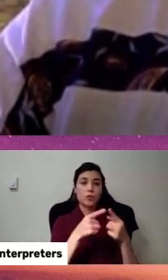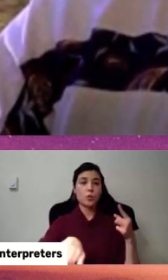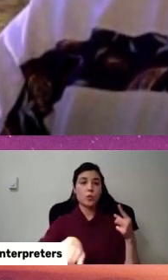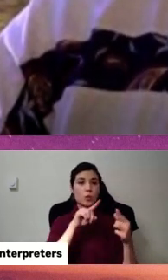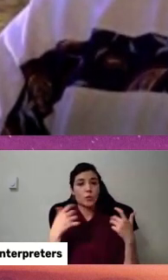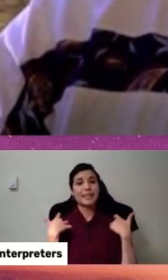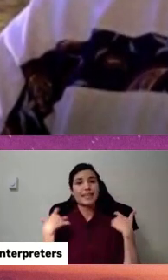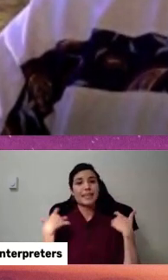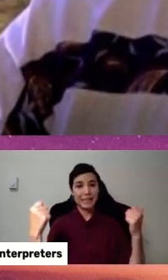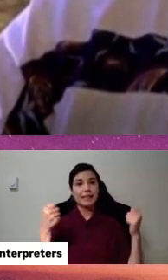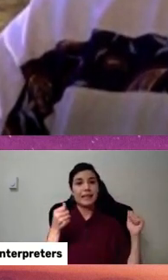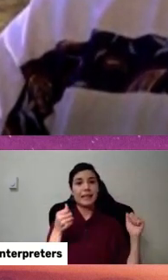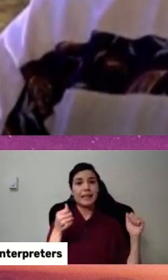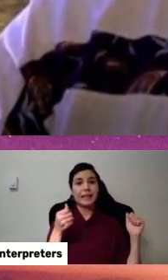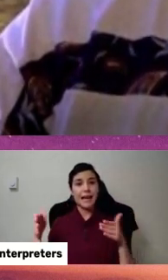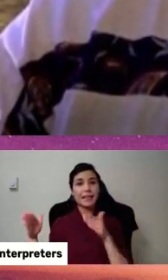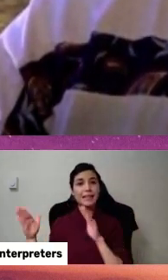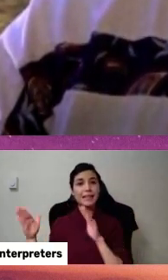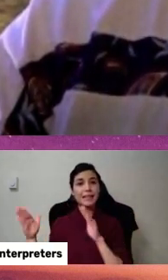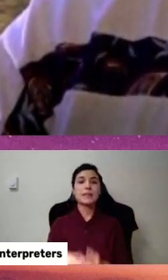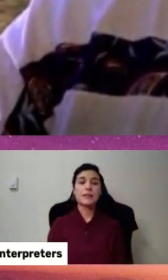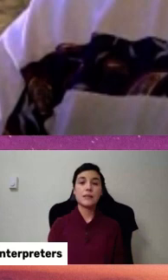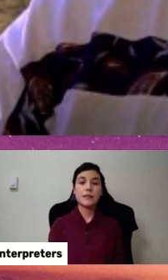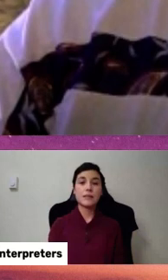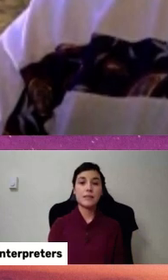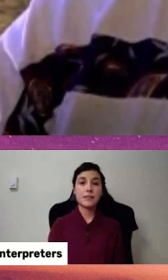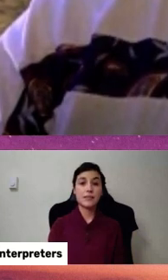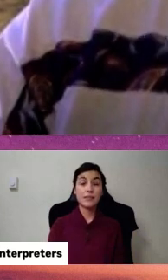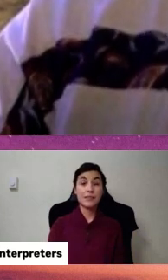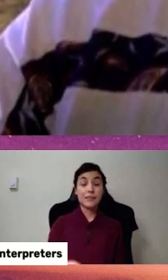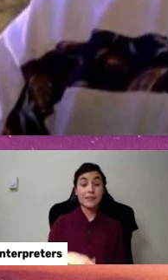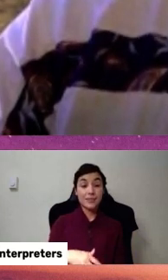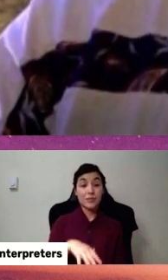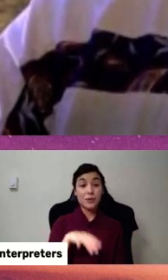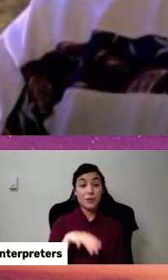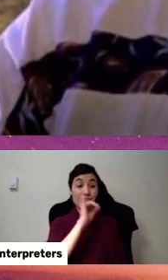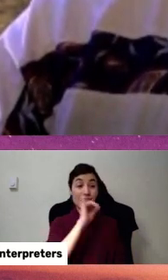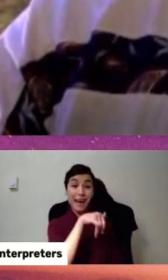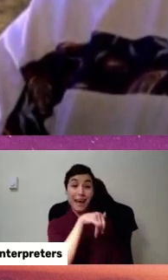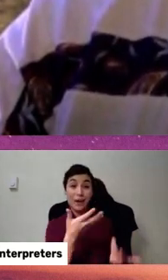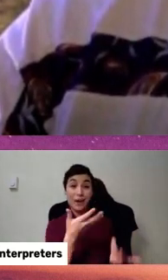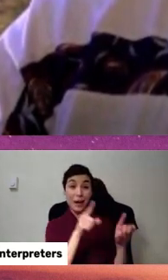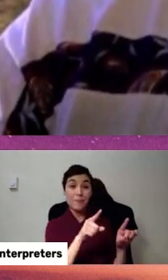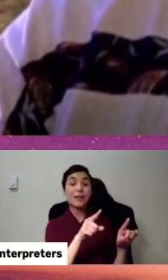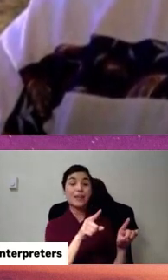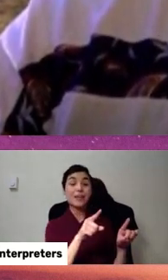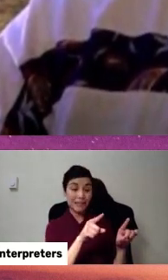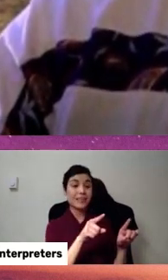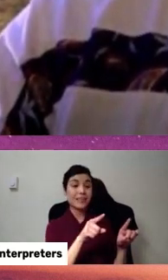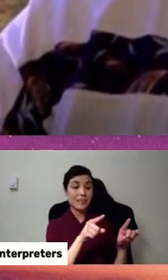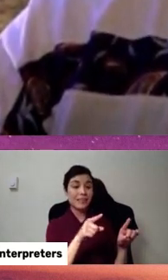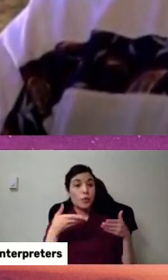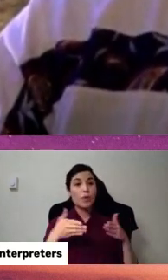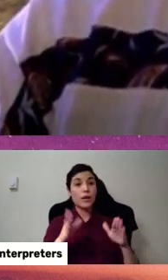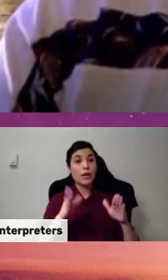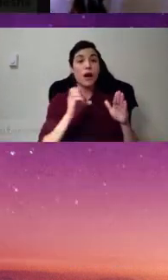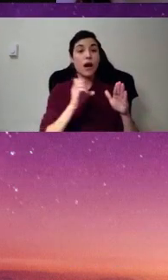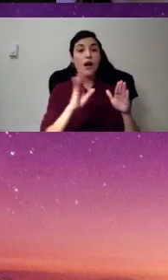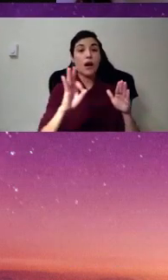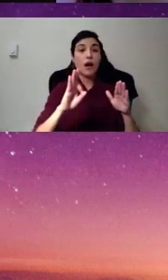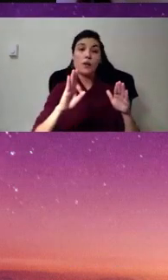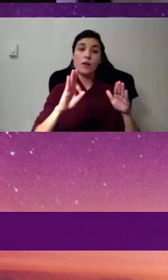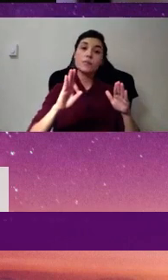It's also a way of silencing us, right? So we cannot talk about it, so that those conversations cannot move.